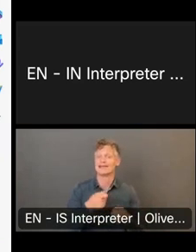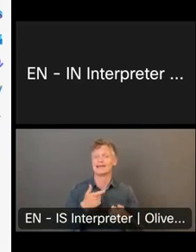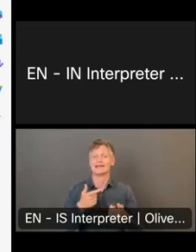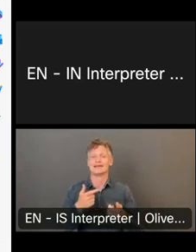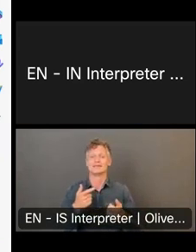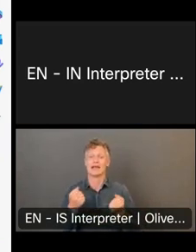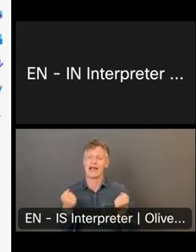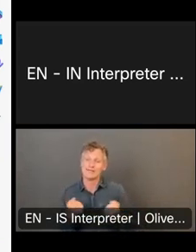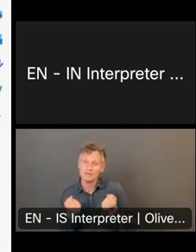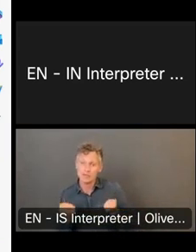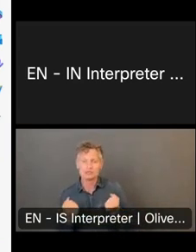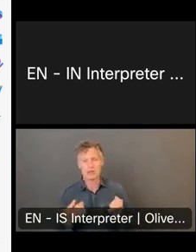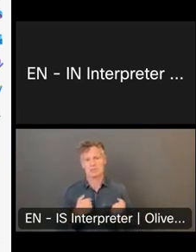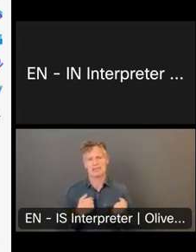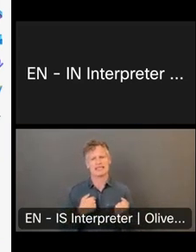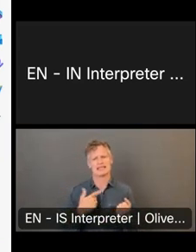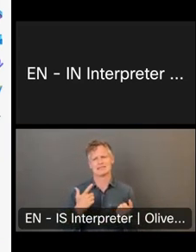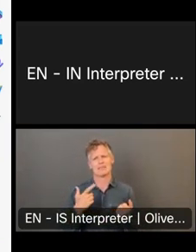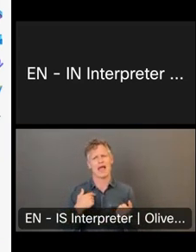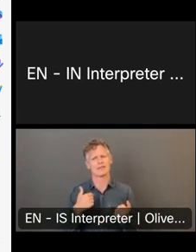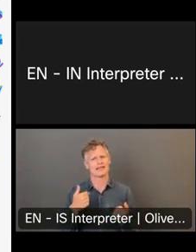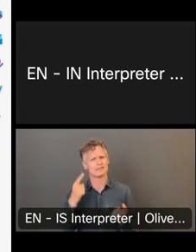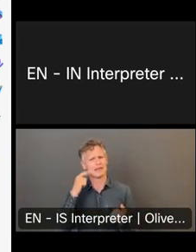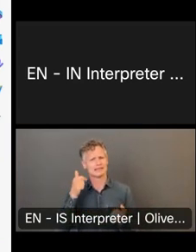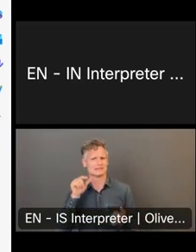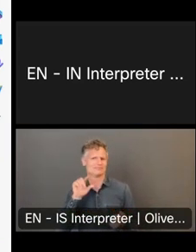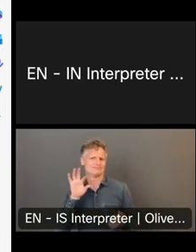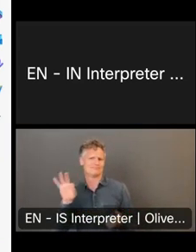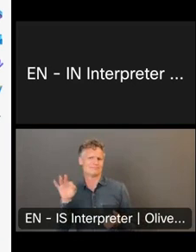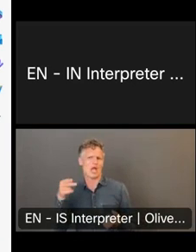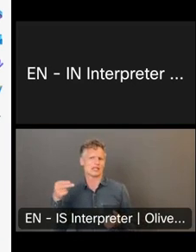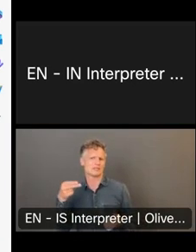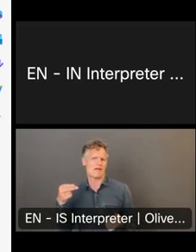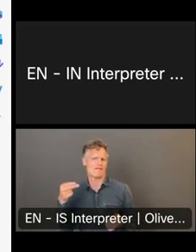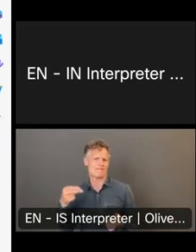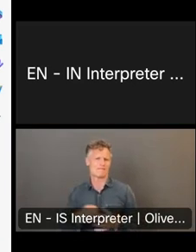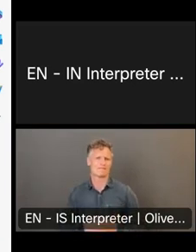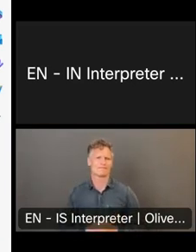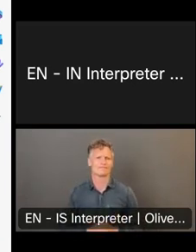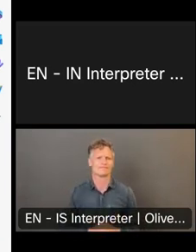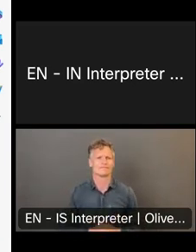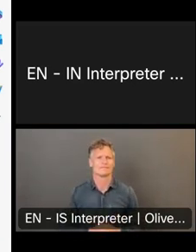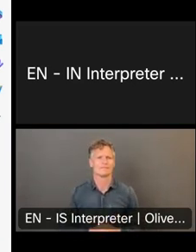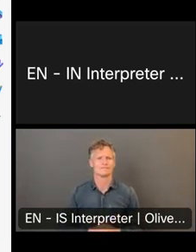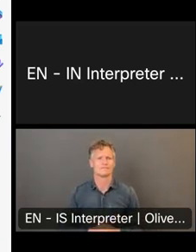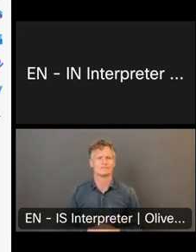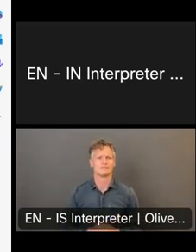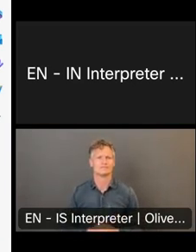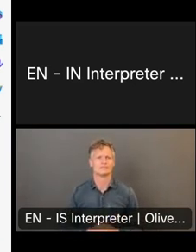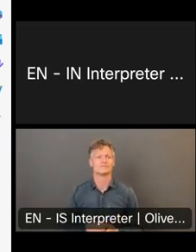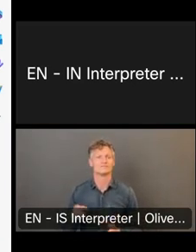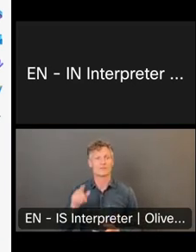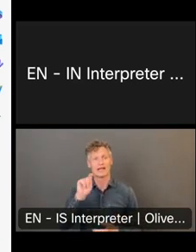with Hasselhoff and saying it's not enough. Traugott has suggested a mixed position, maintaining a skeptical view on the factor